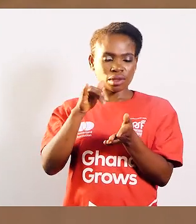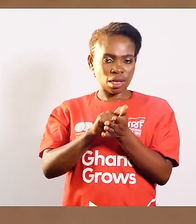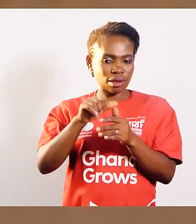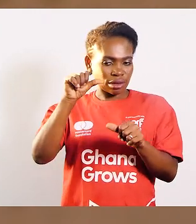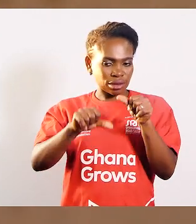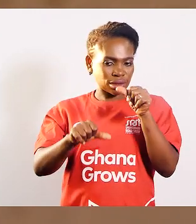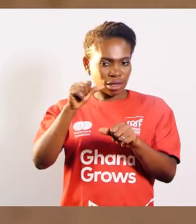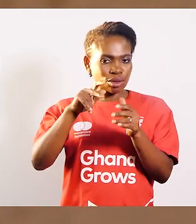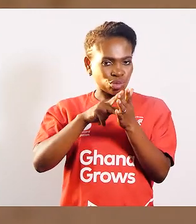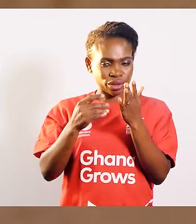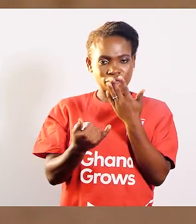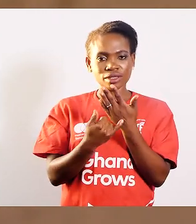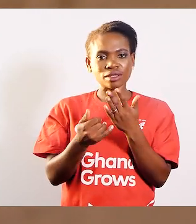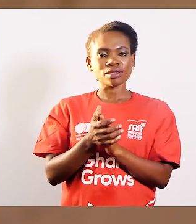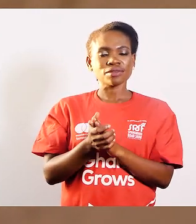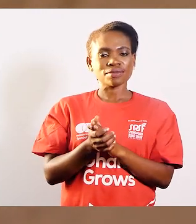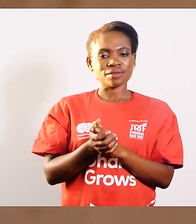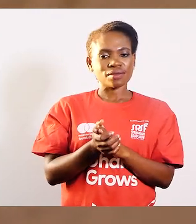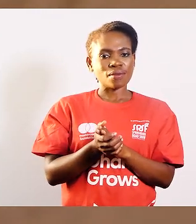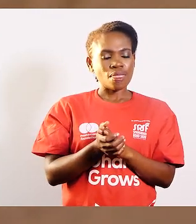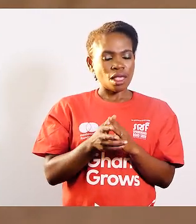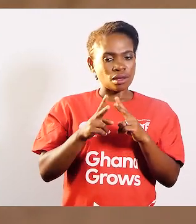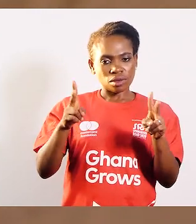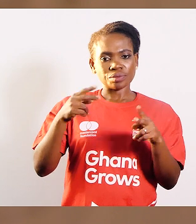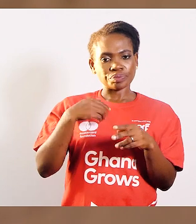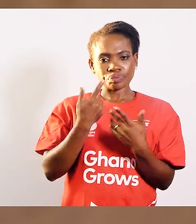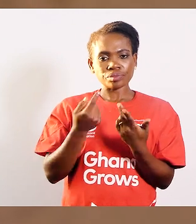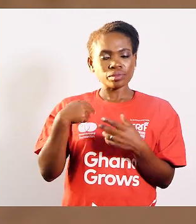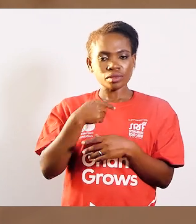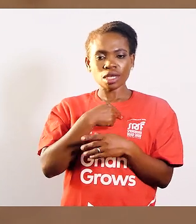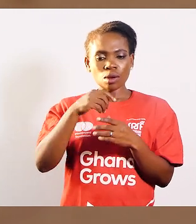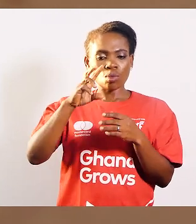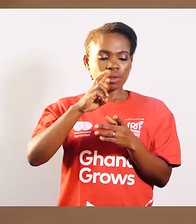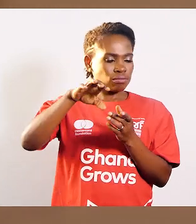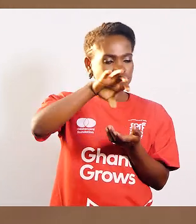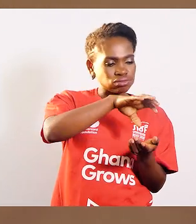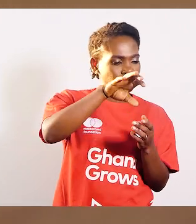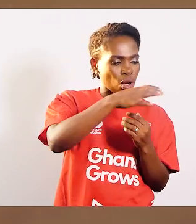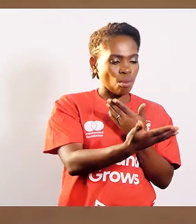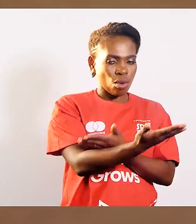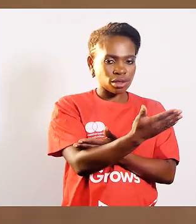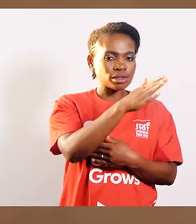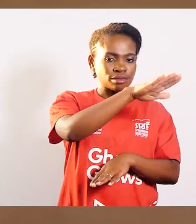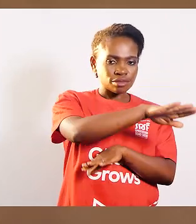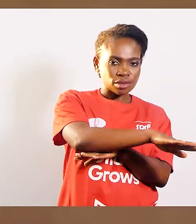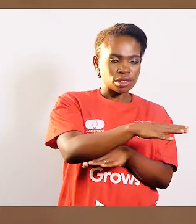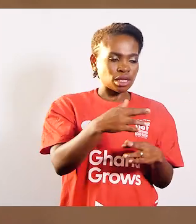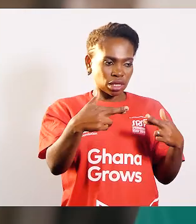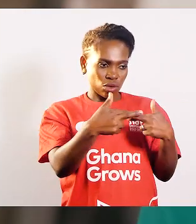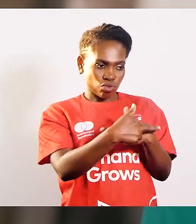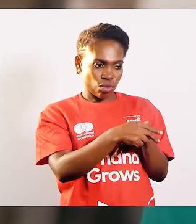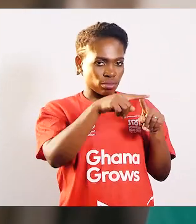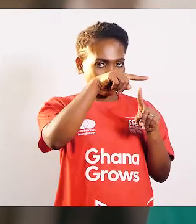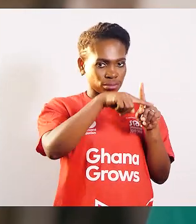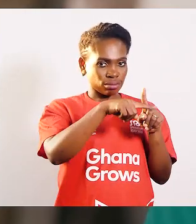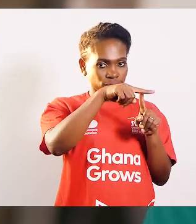Okay. But the surface should be wet so that the mushroom should easily come out when it's time to. The paint should easily come out. Yes.